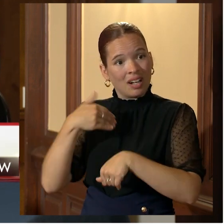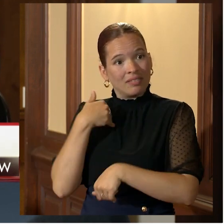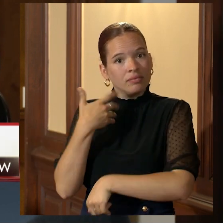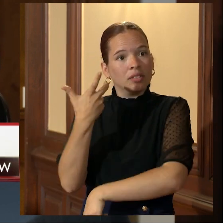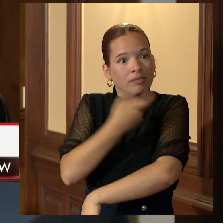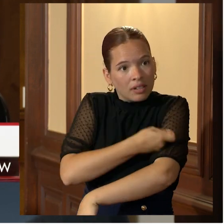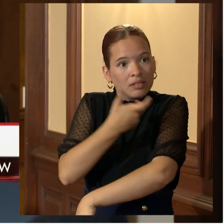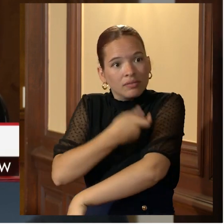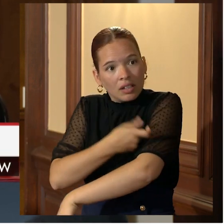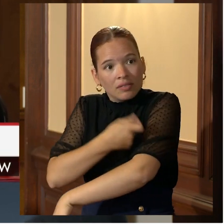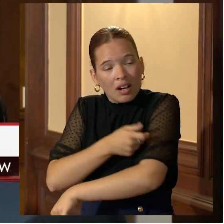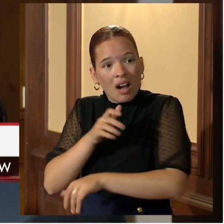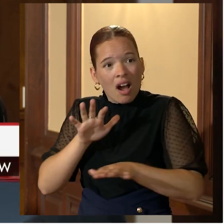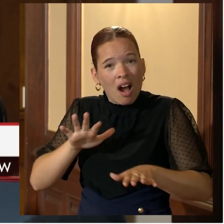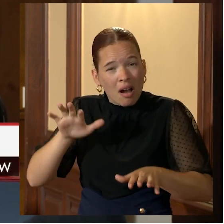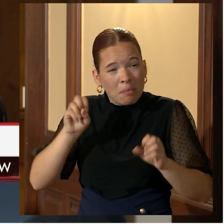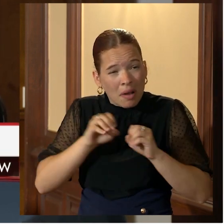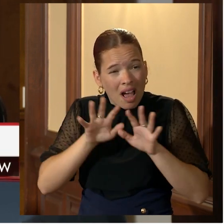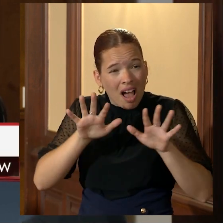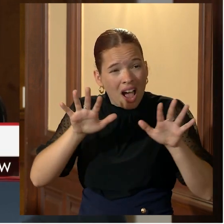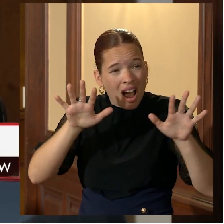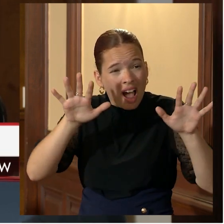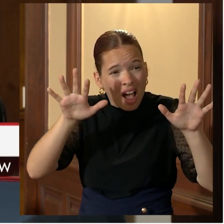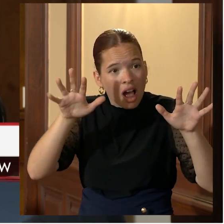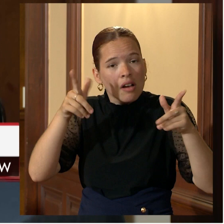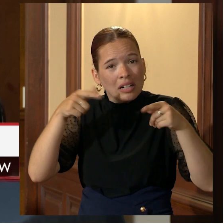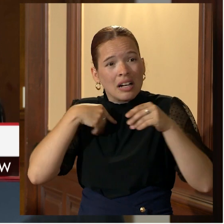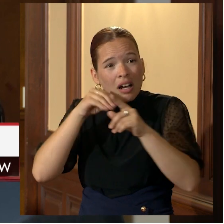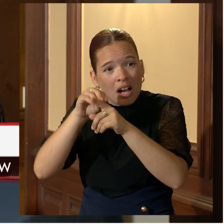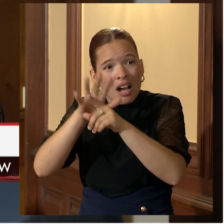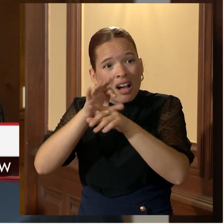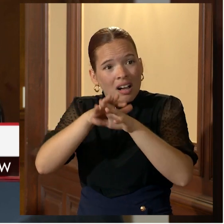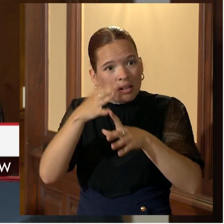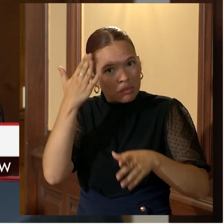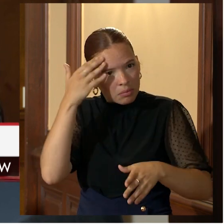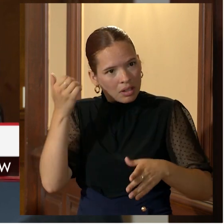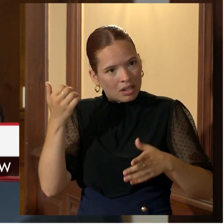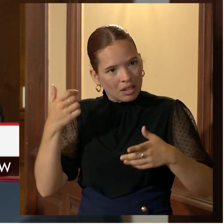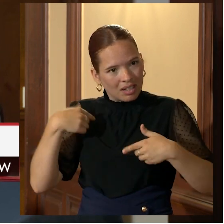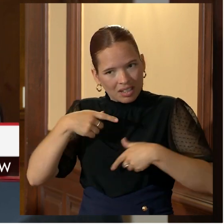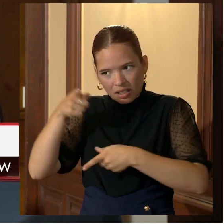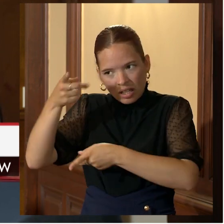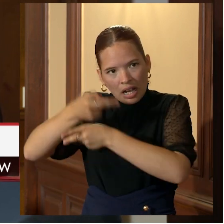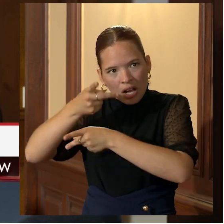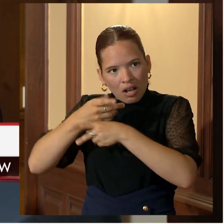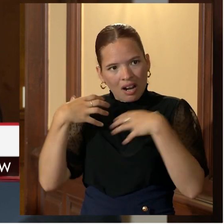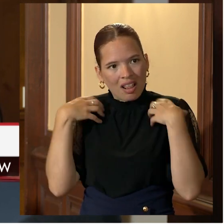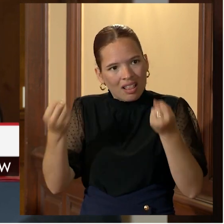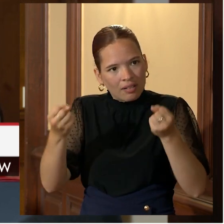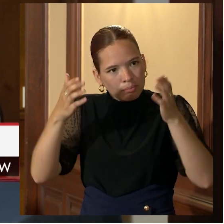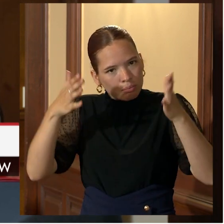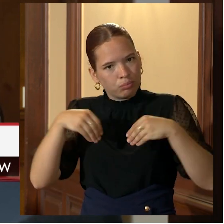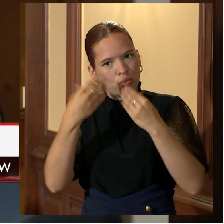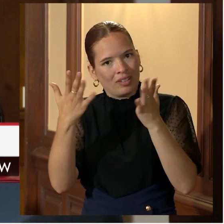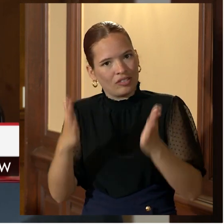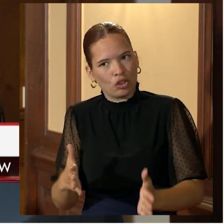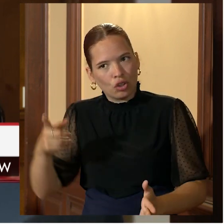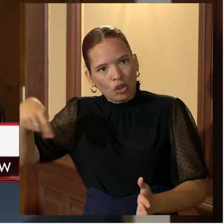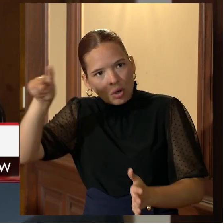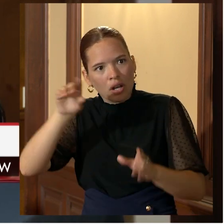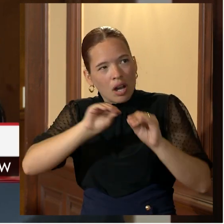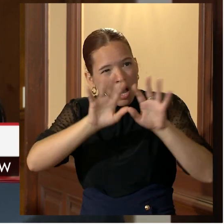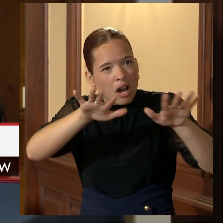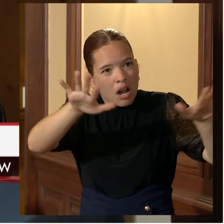a pharmacist and as a healthcare provider to make sure DC residents who can go to Greenbelt goes there, and the folks who couldn't can